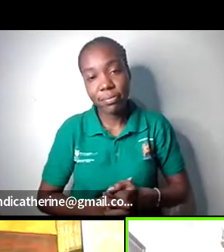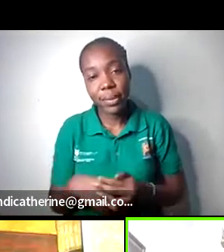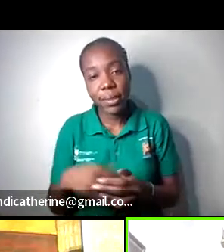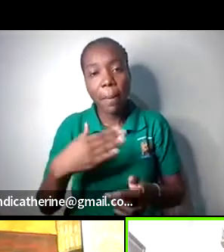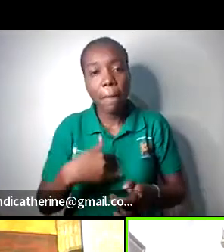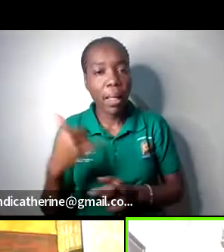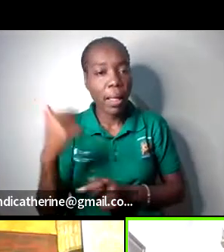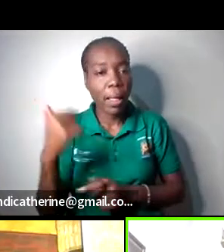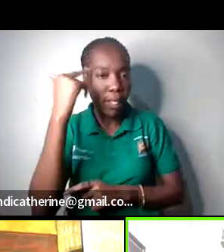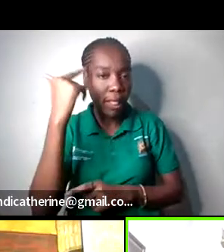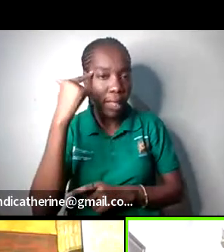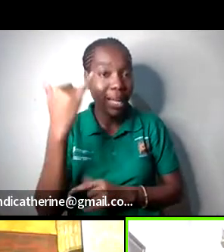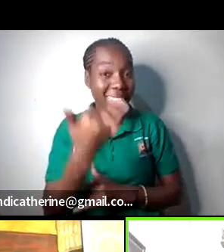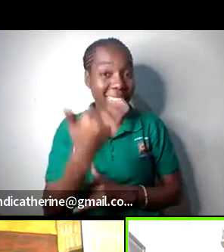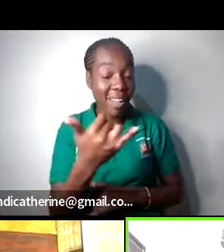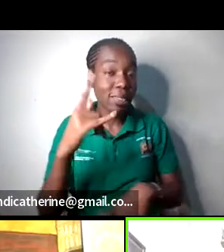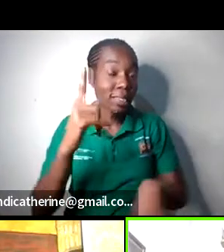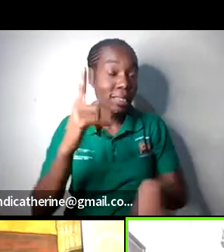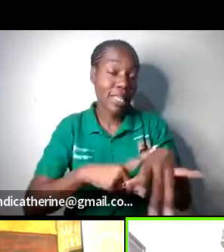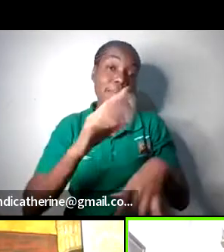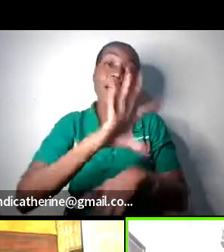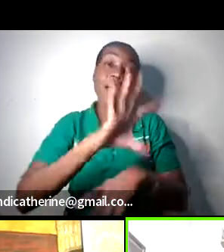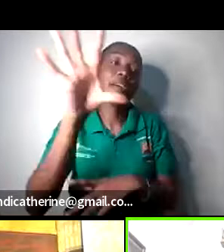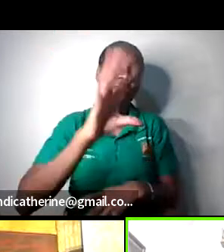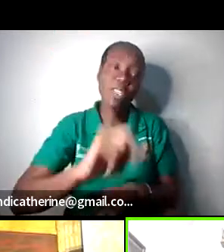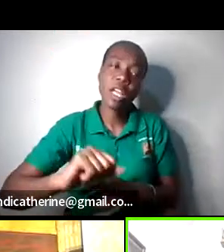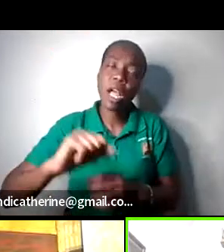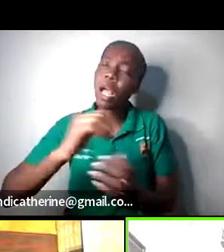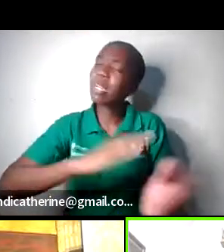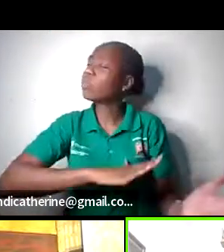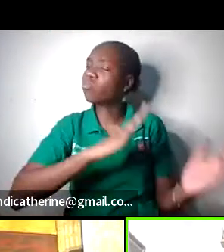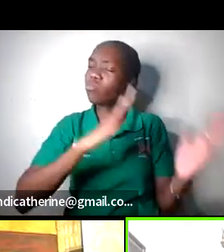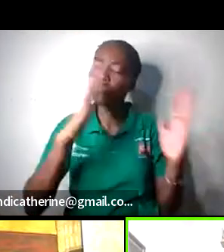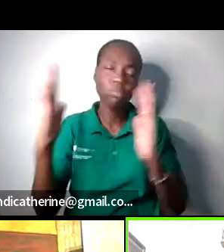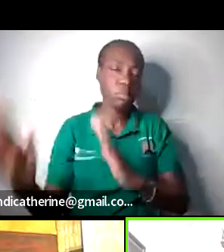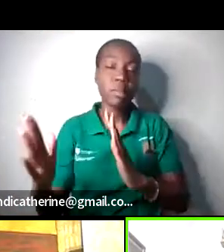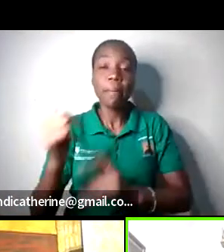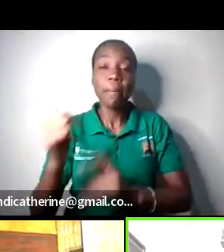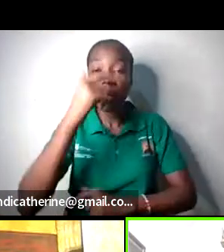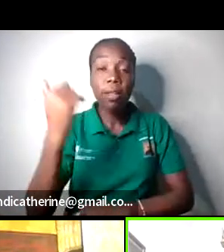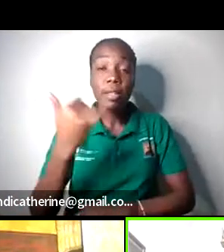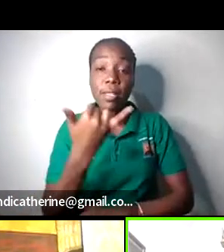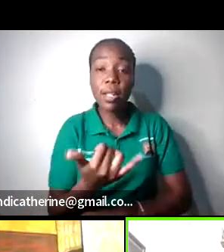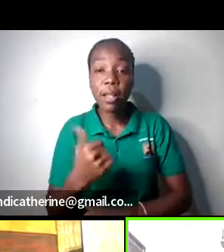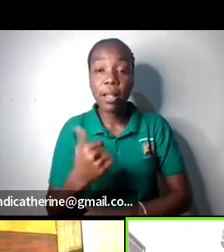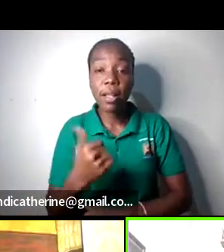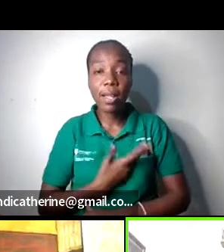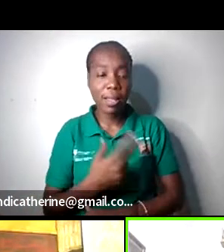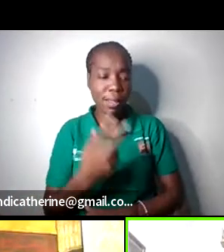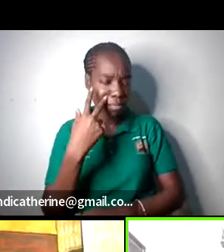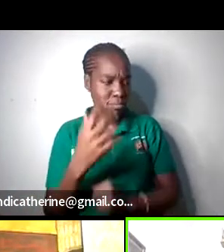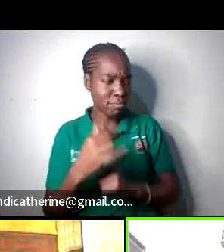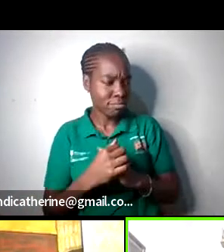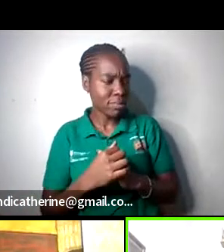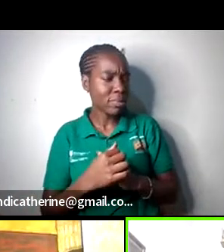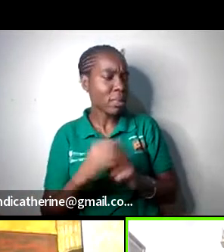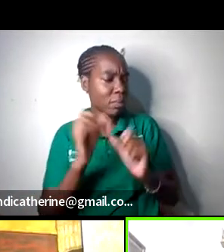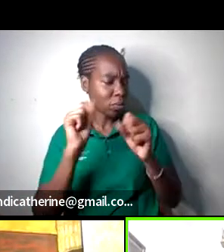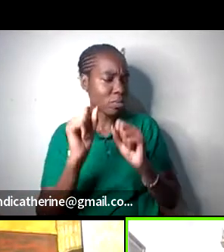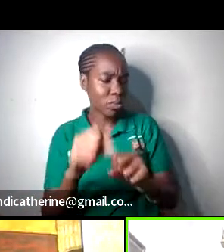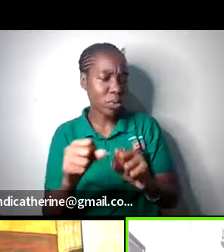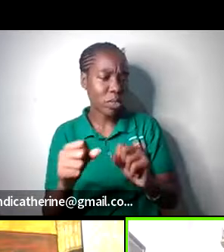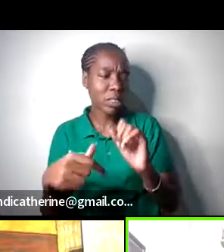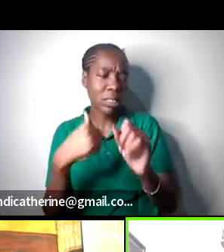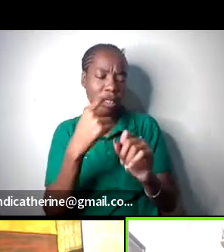time for Africa to rise, and more importantly, to recalibrate in terms of determining their journey